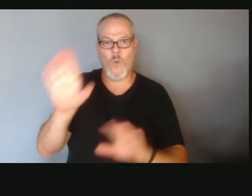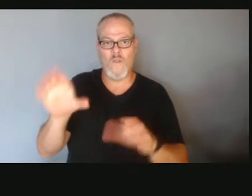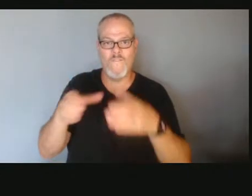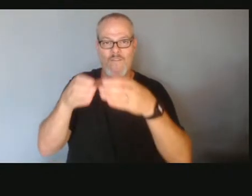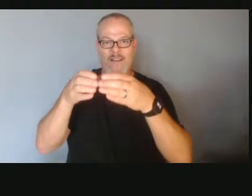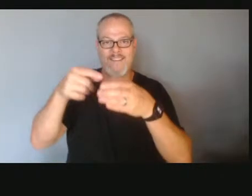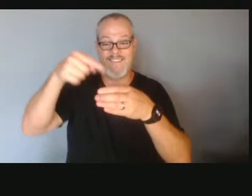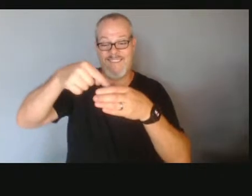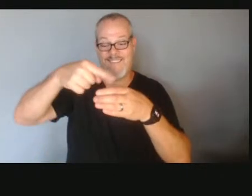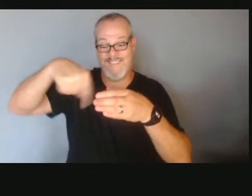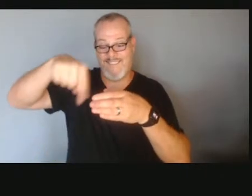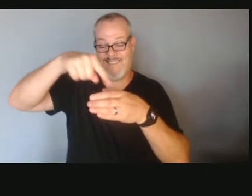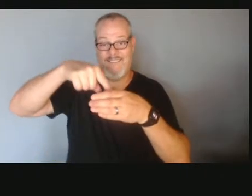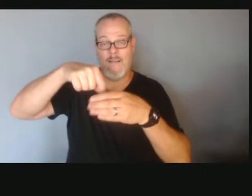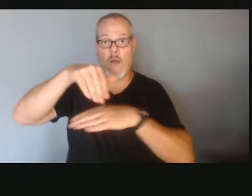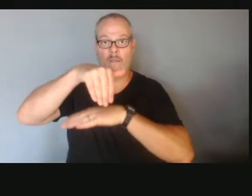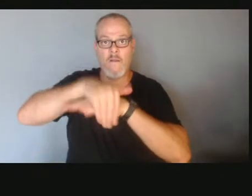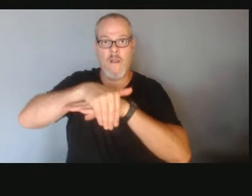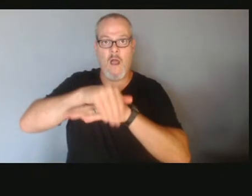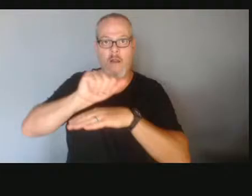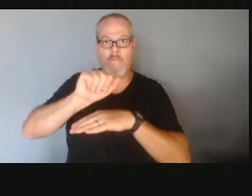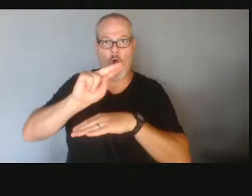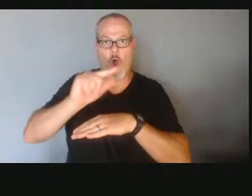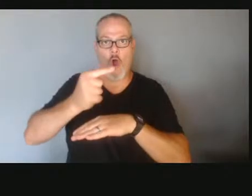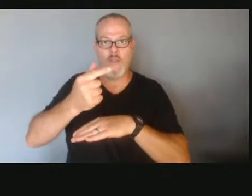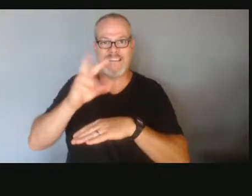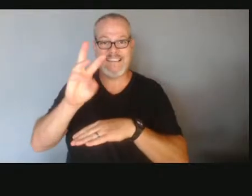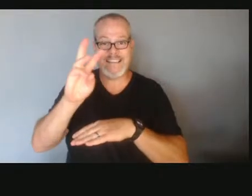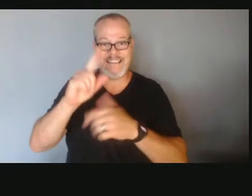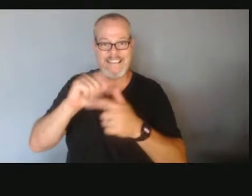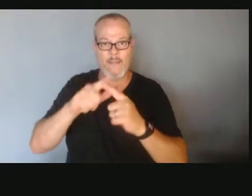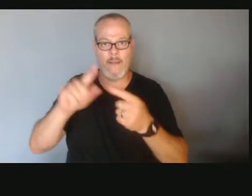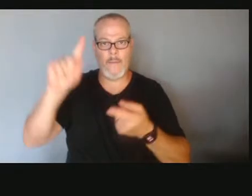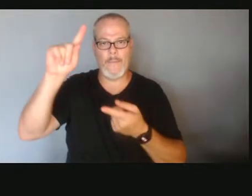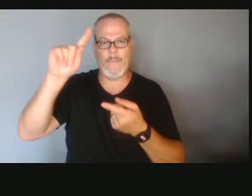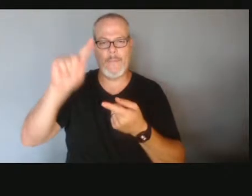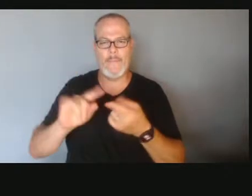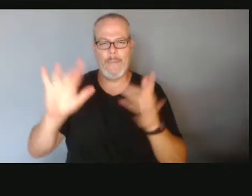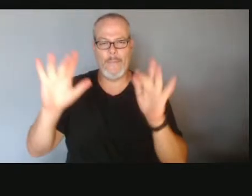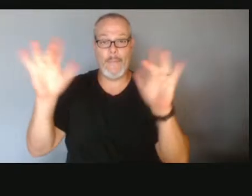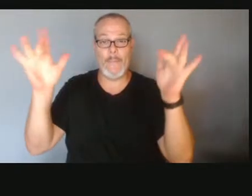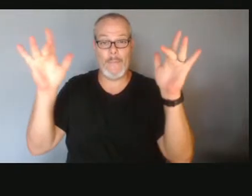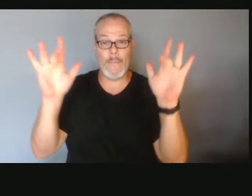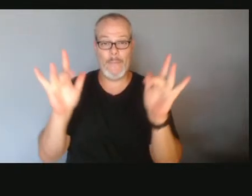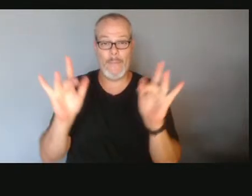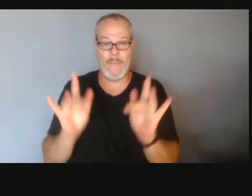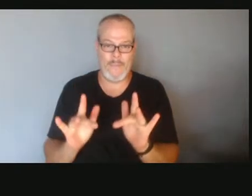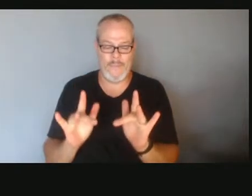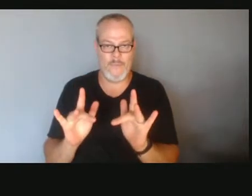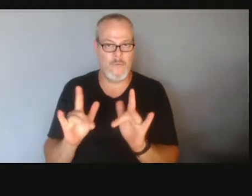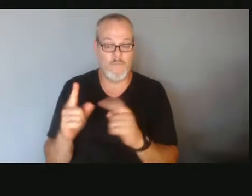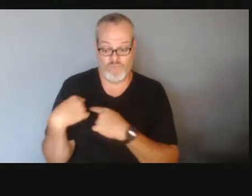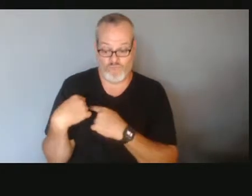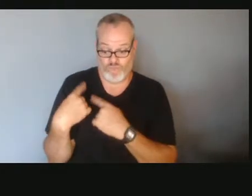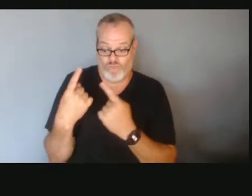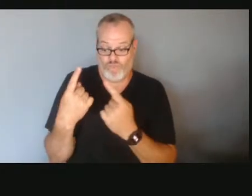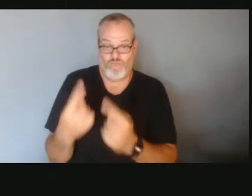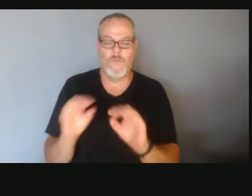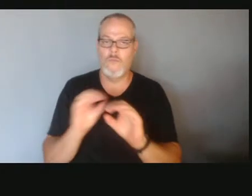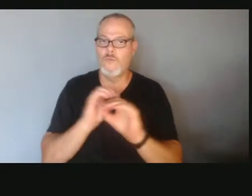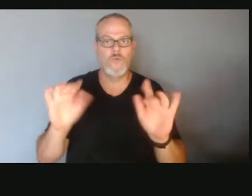6th that diminished by August 7th. And since then, and this is still true, no glow from the north